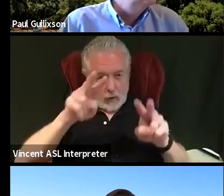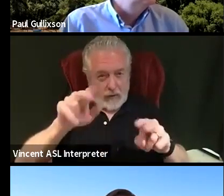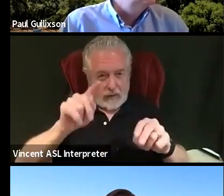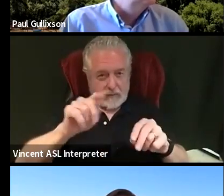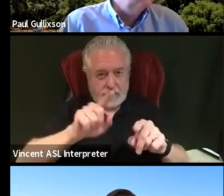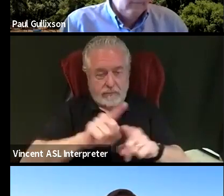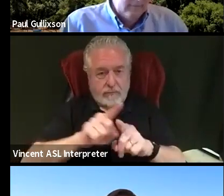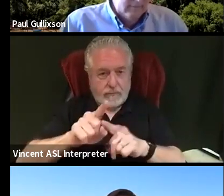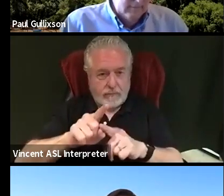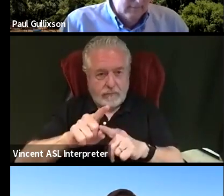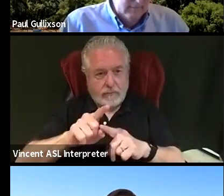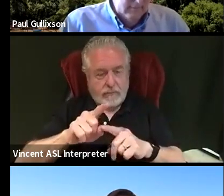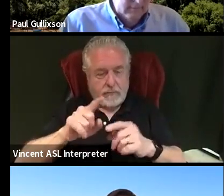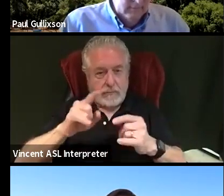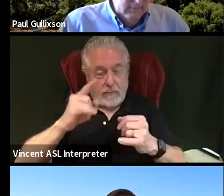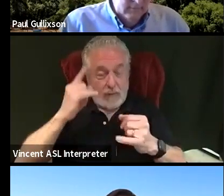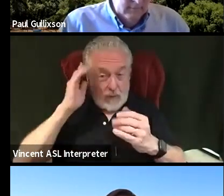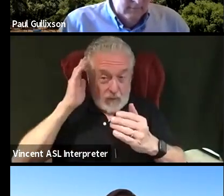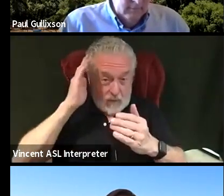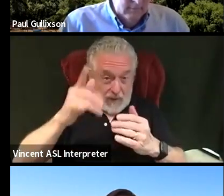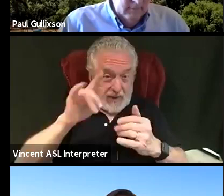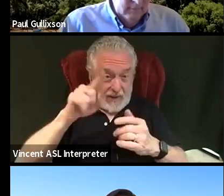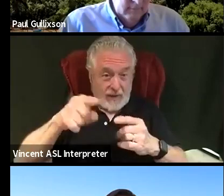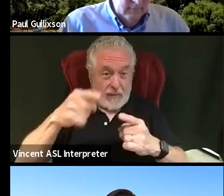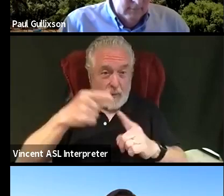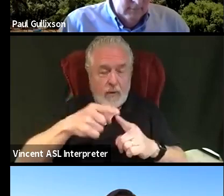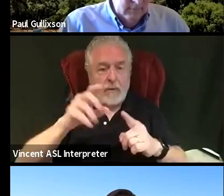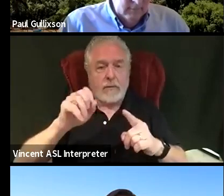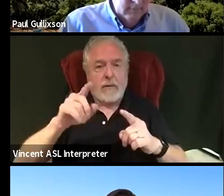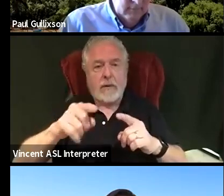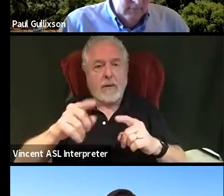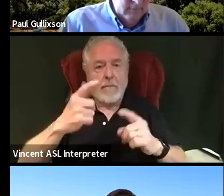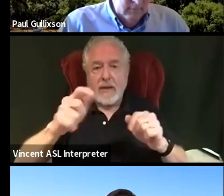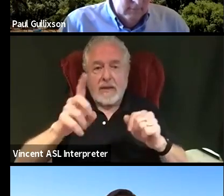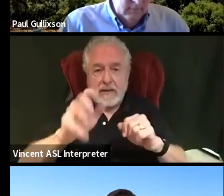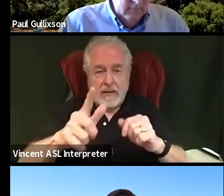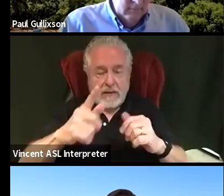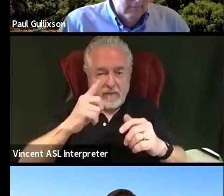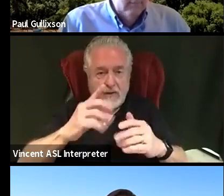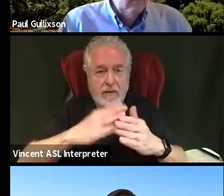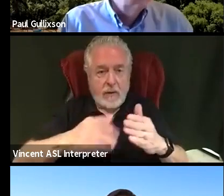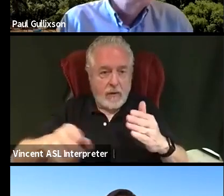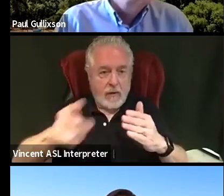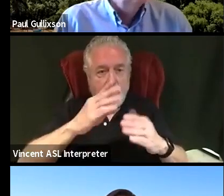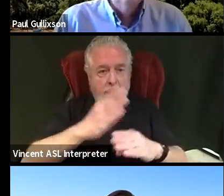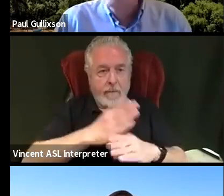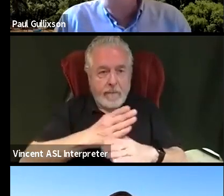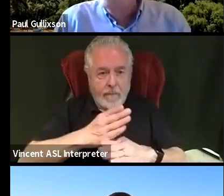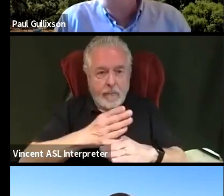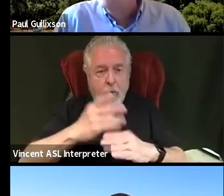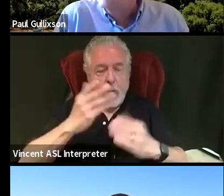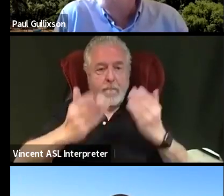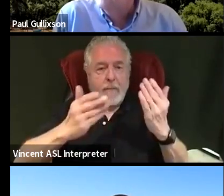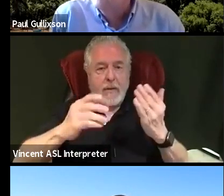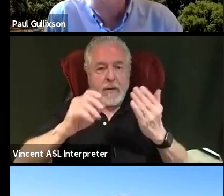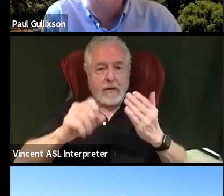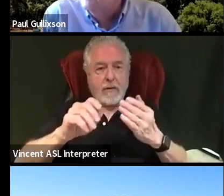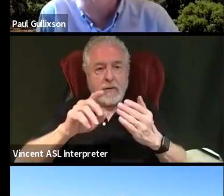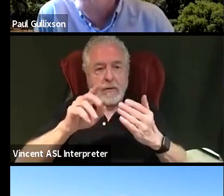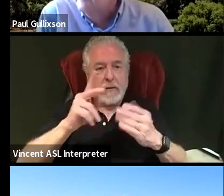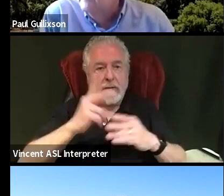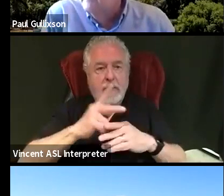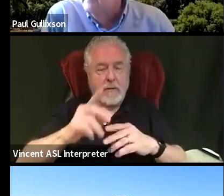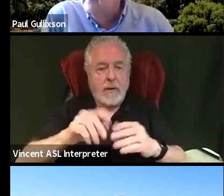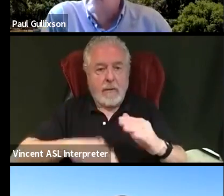it as an inevitability at this point? Is it a big deal for some of those businesses who might have been able to boost